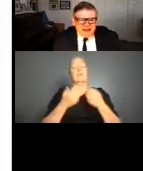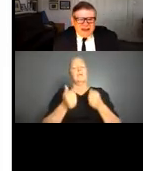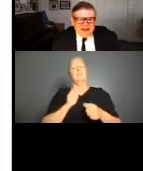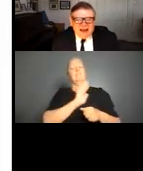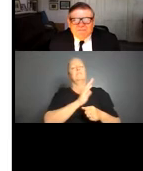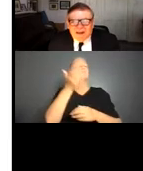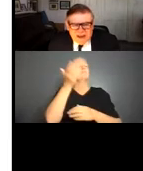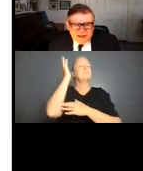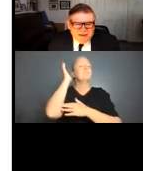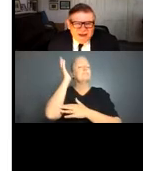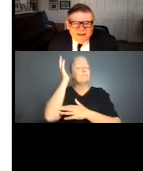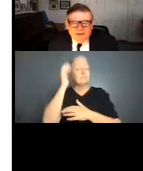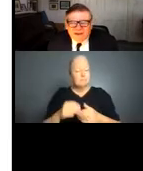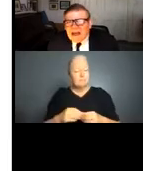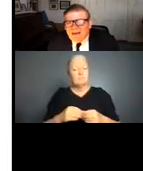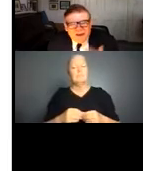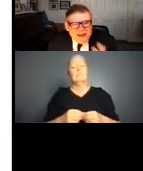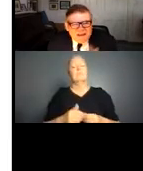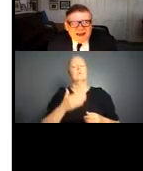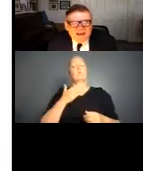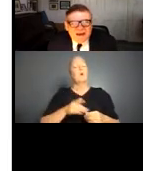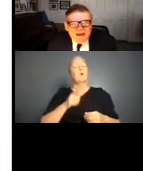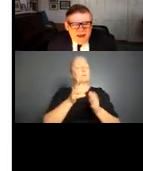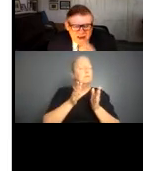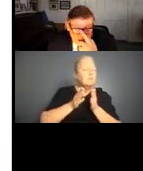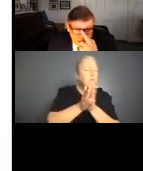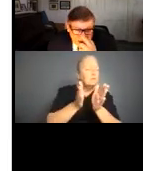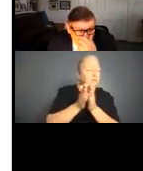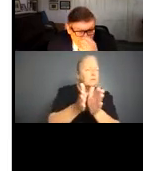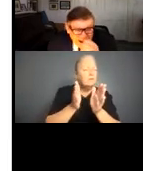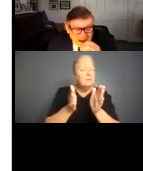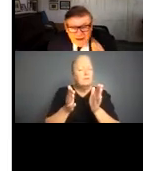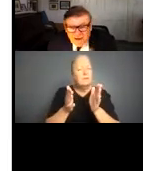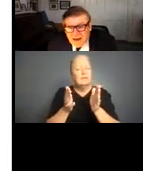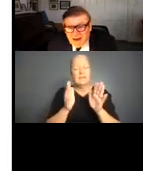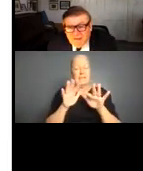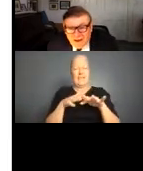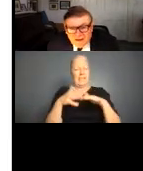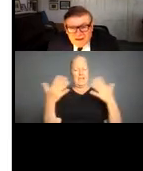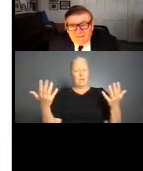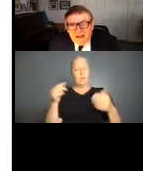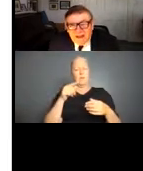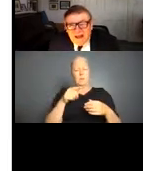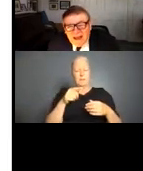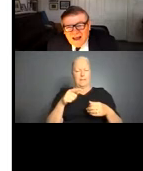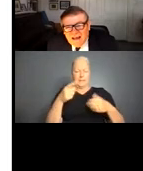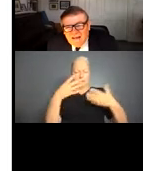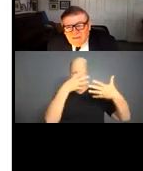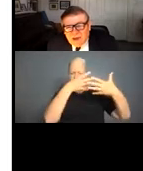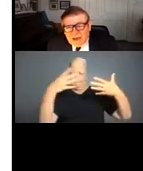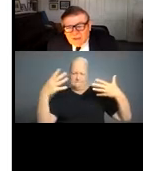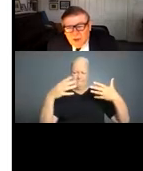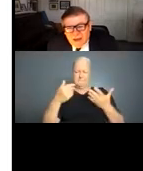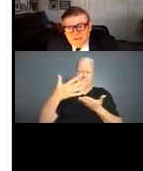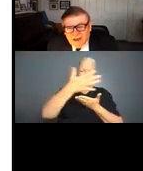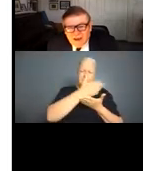it needs a little explanation really, because how do they get such finely graded figures?